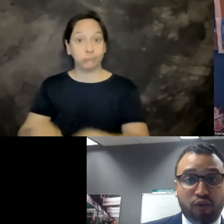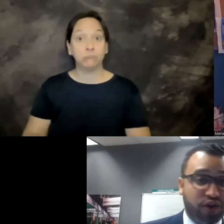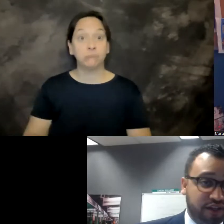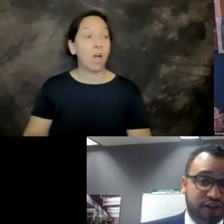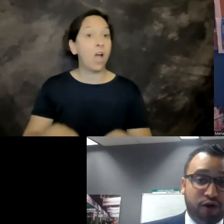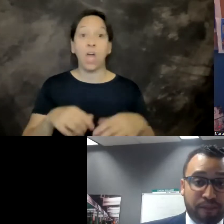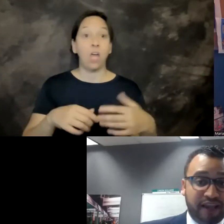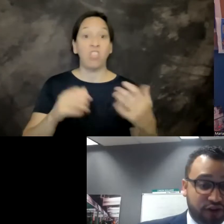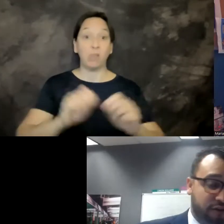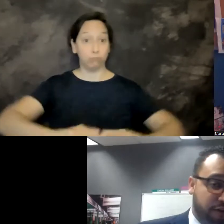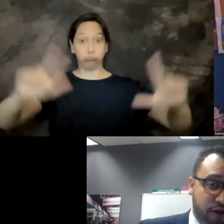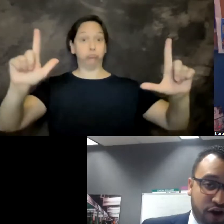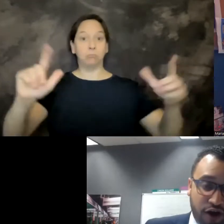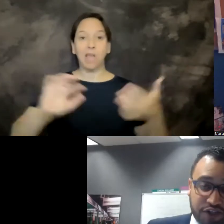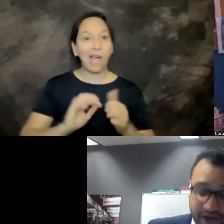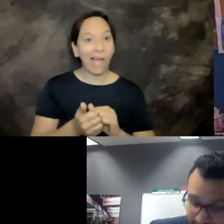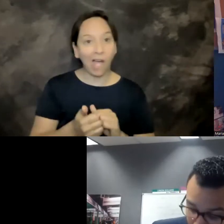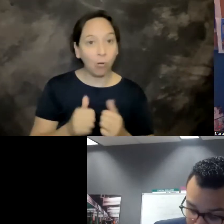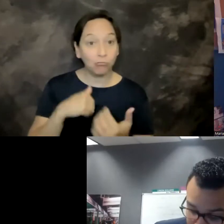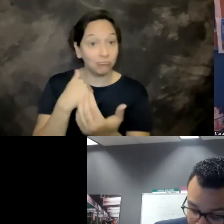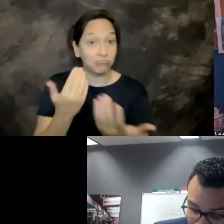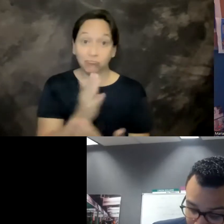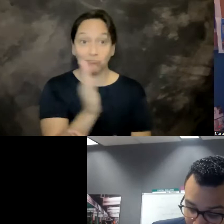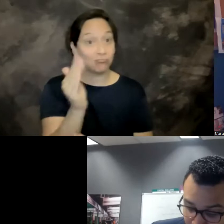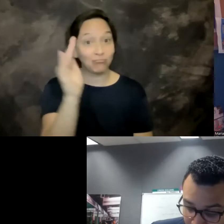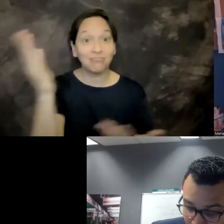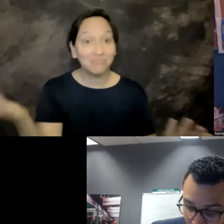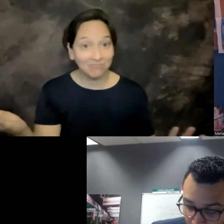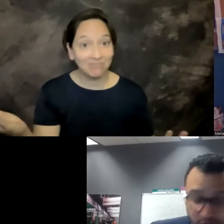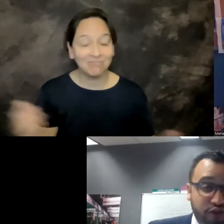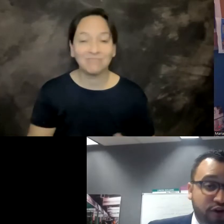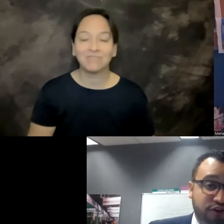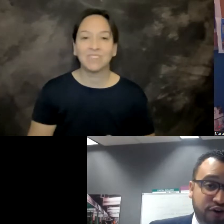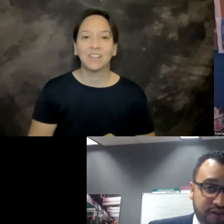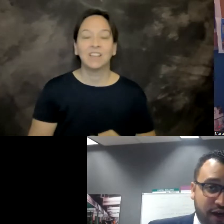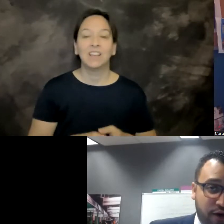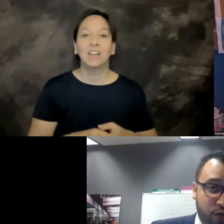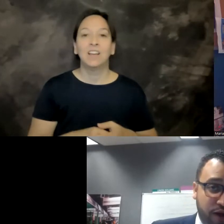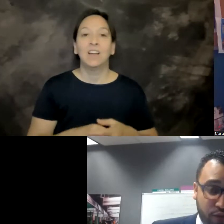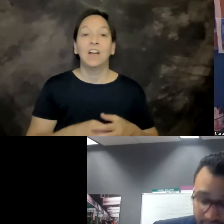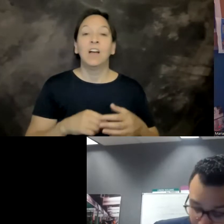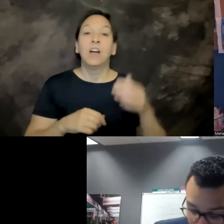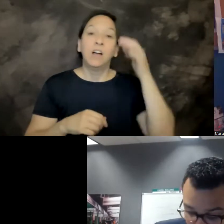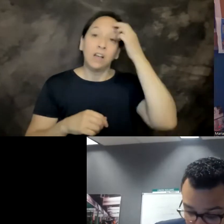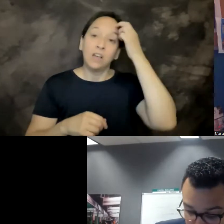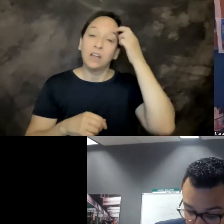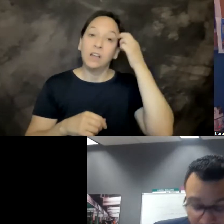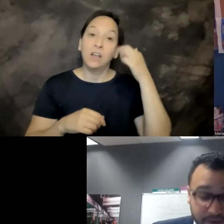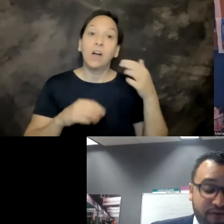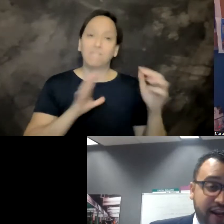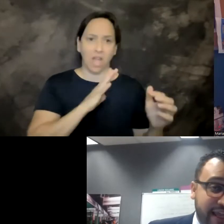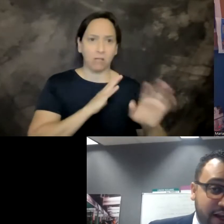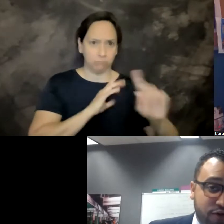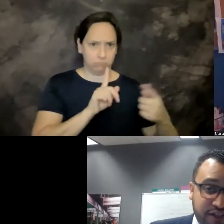get you to where you need to go based on the transit options. What other alternatives are we going to be providing? We're